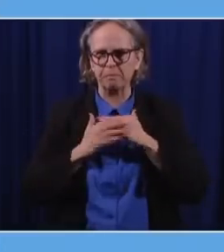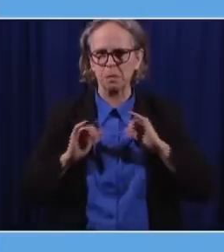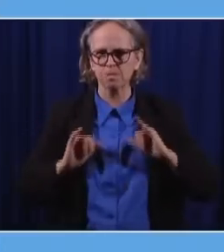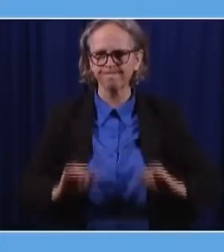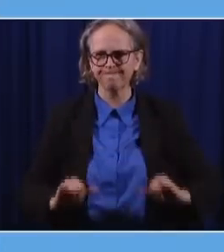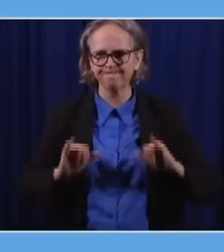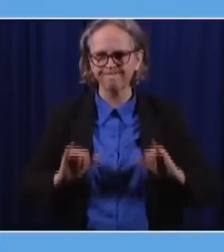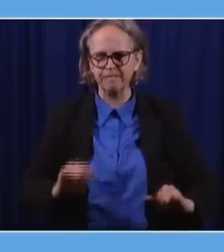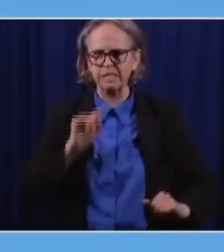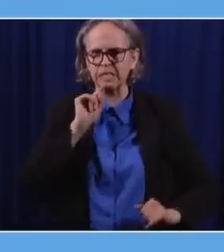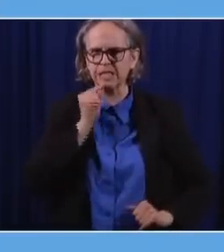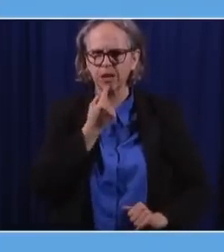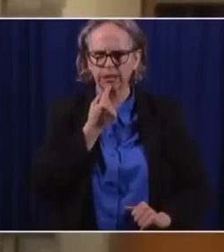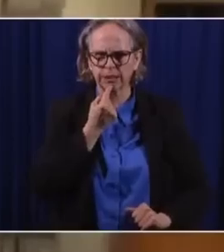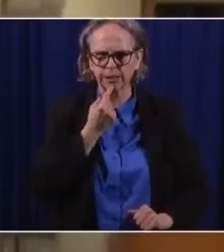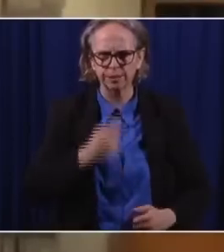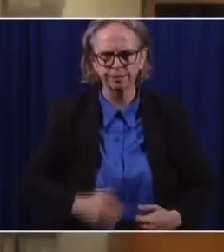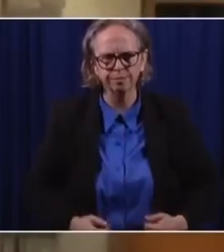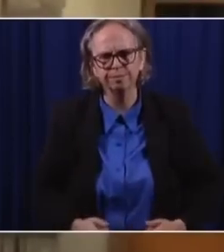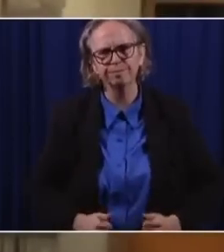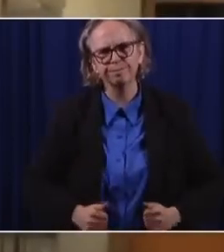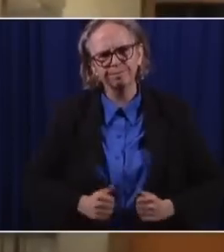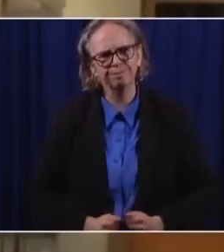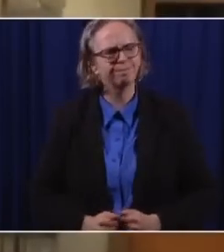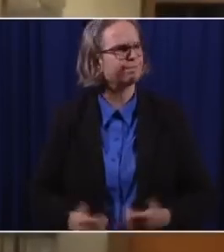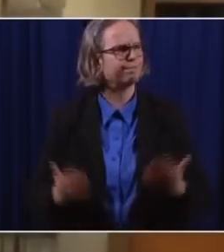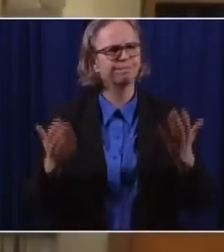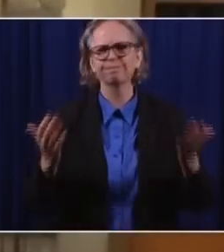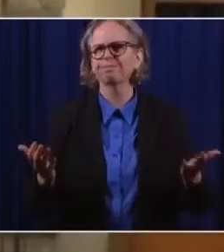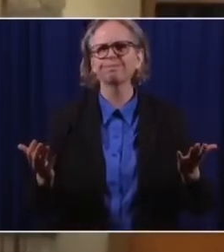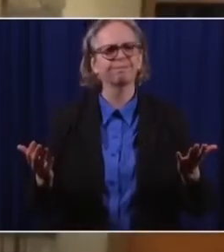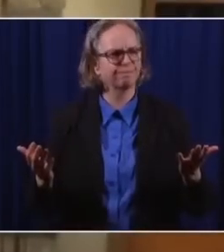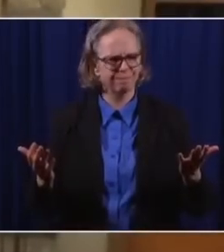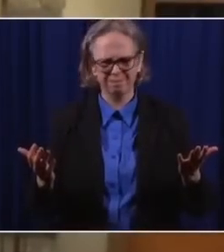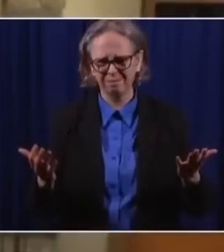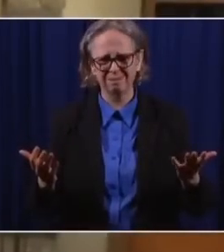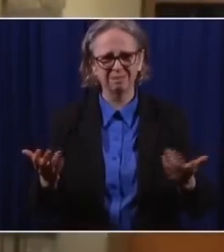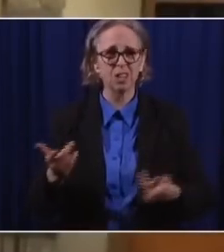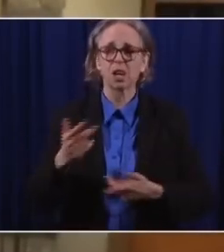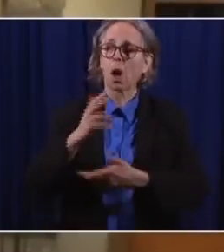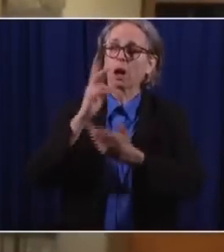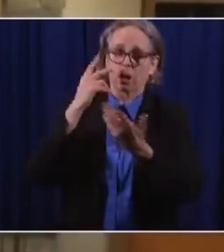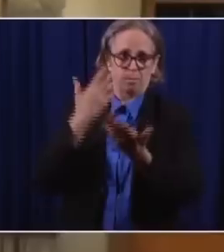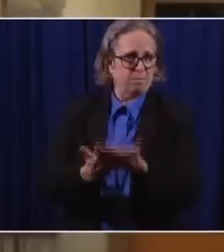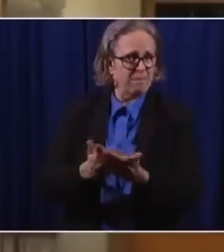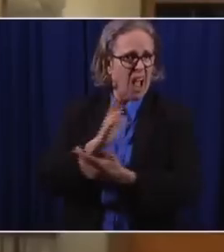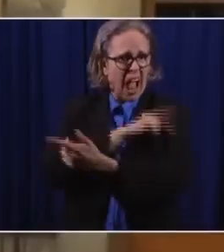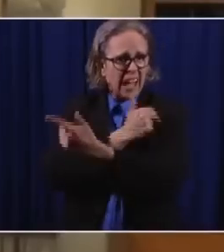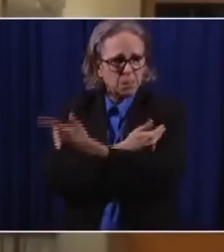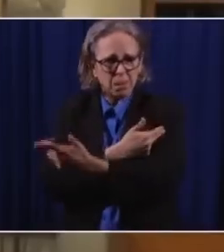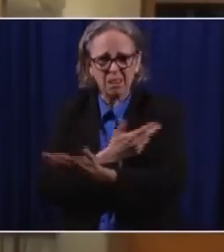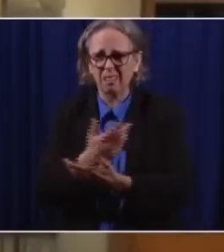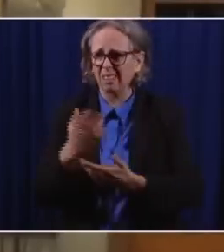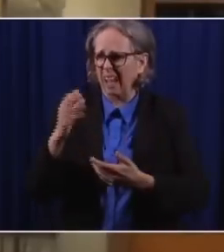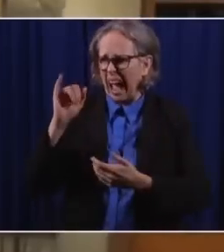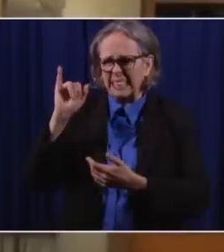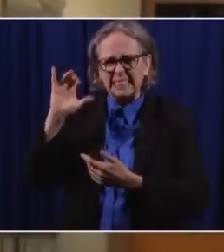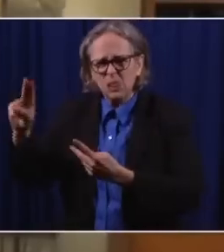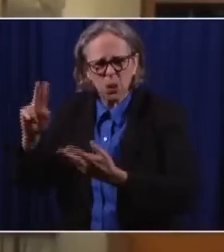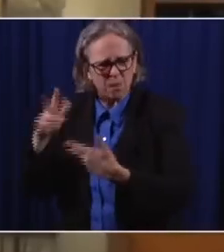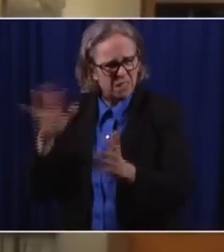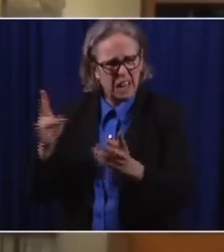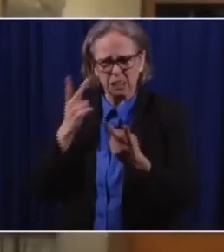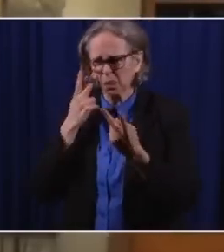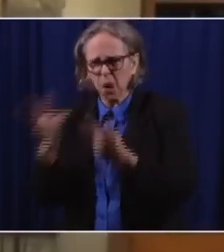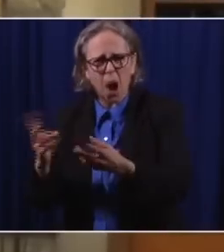number of Ohioans with COVID, as we said, in our hospitals and in ICU. The impact of COVID-19 is